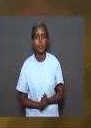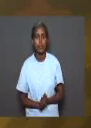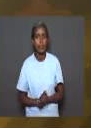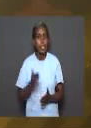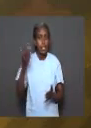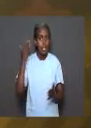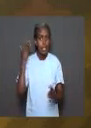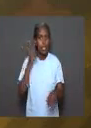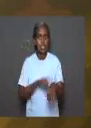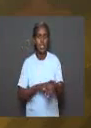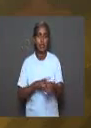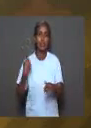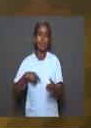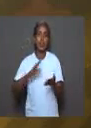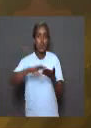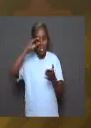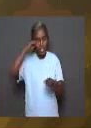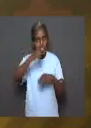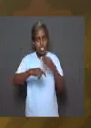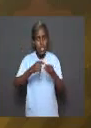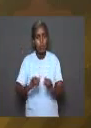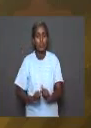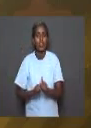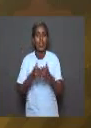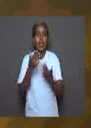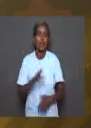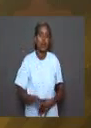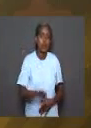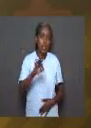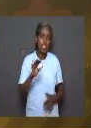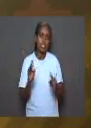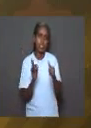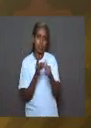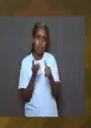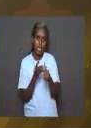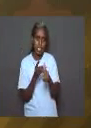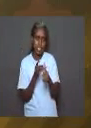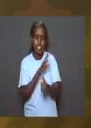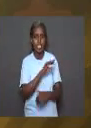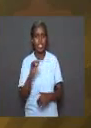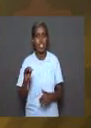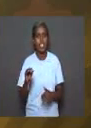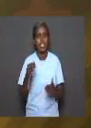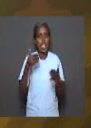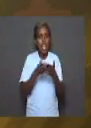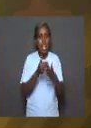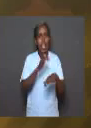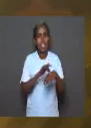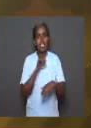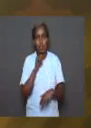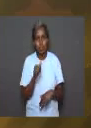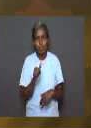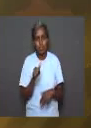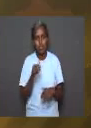Last time, we learned about how to find the domains and asymptotes